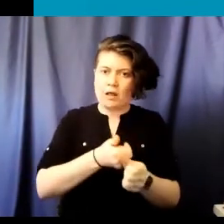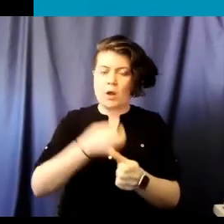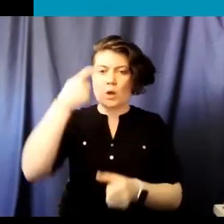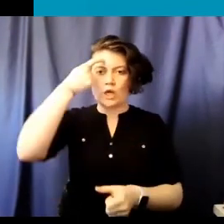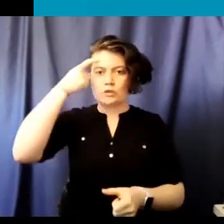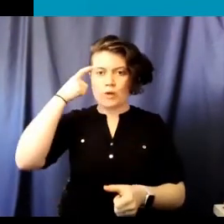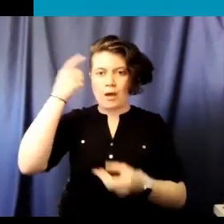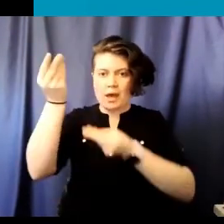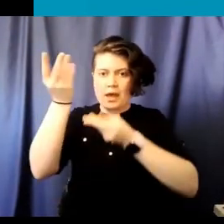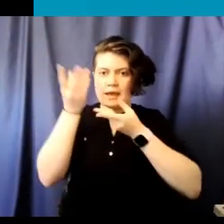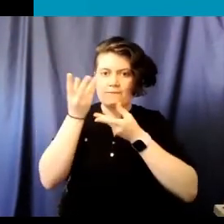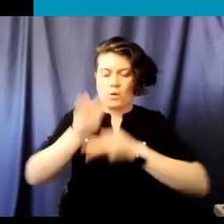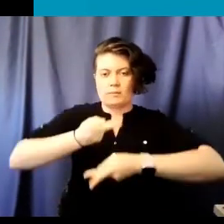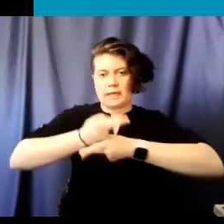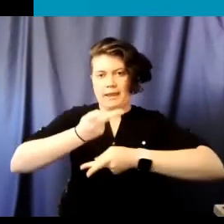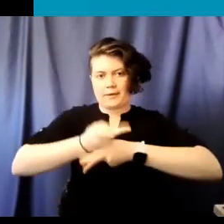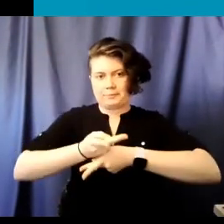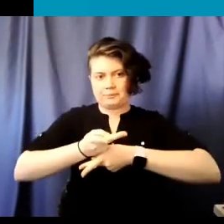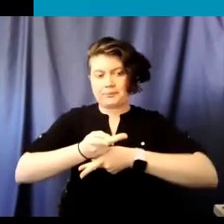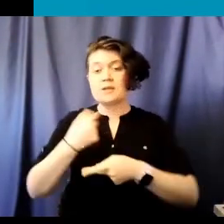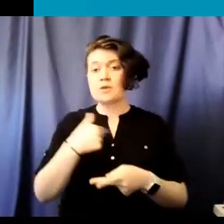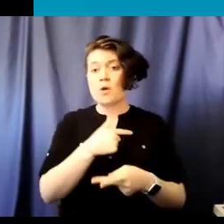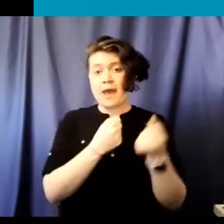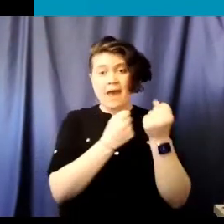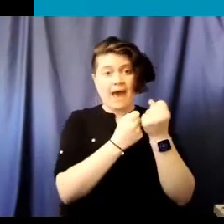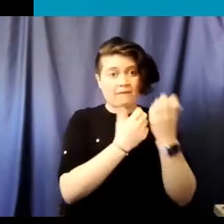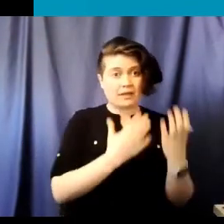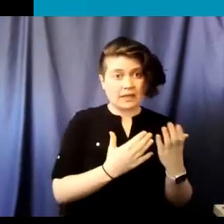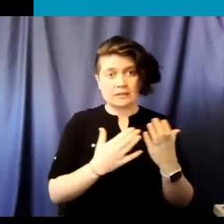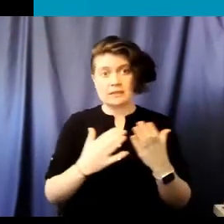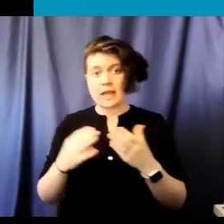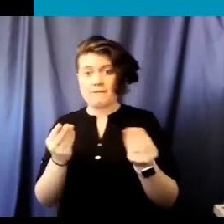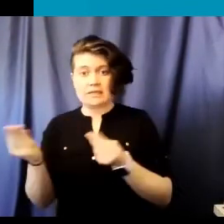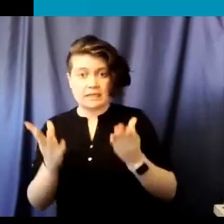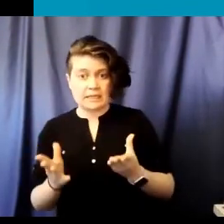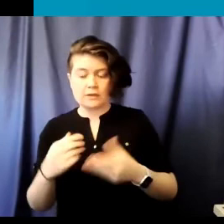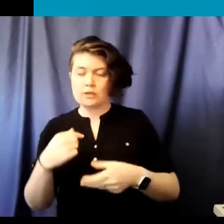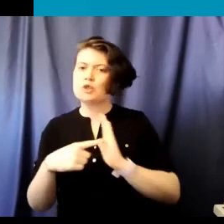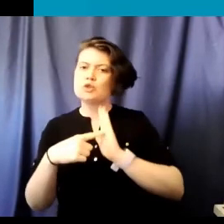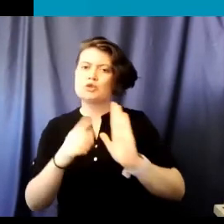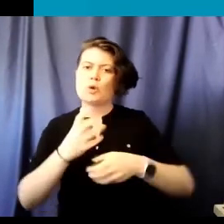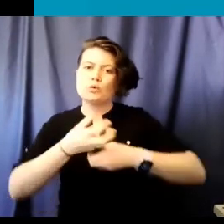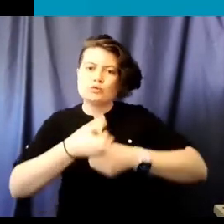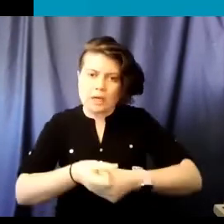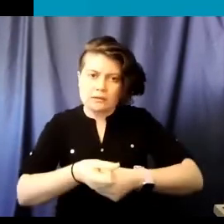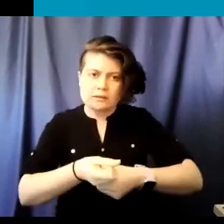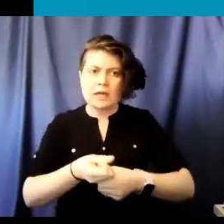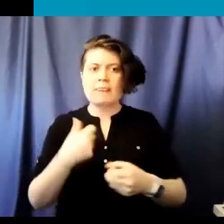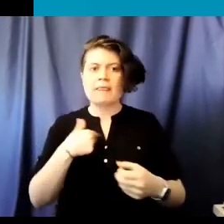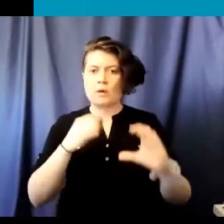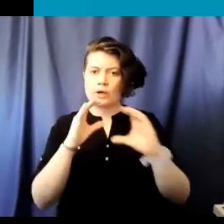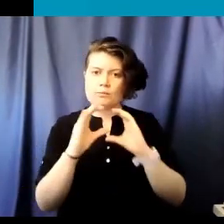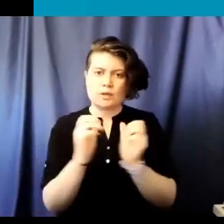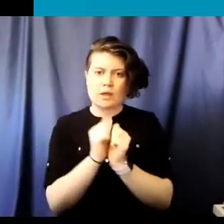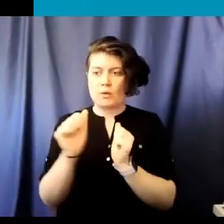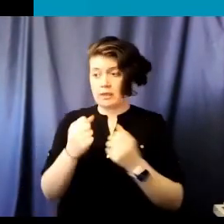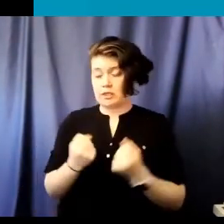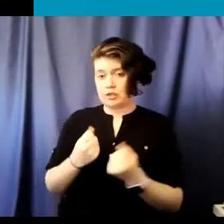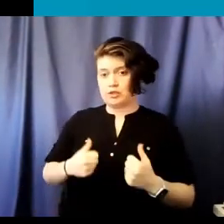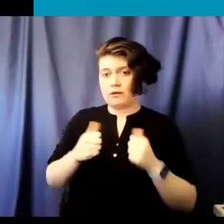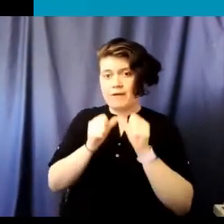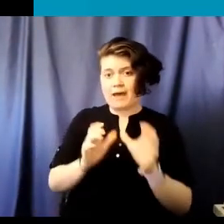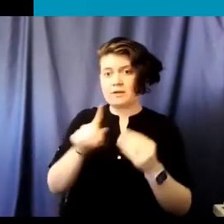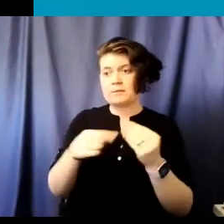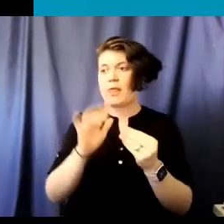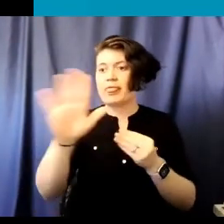as advocates and facilitators need to make sure that we're demonstrating trust and that we're communicating with survivors about their choices. We need to make